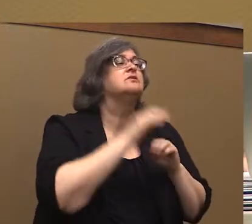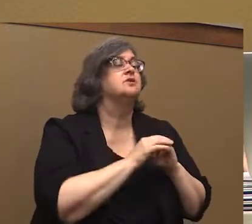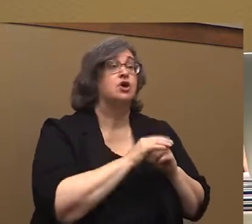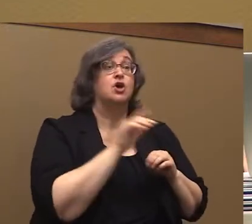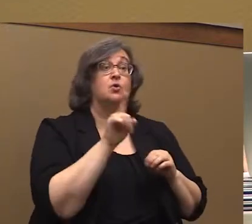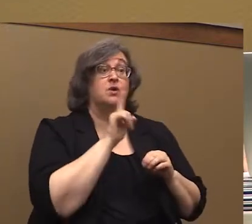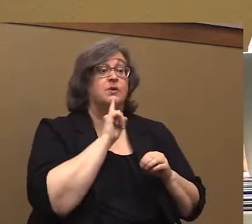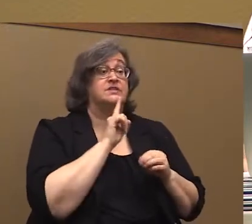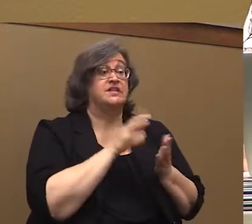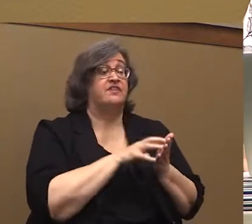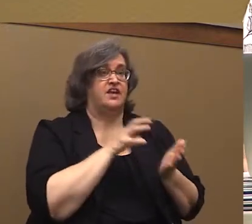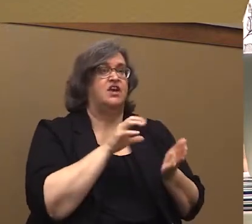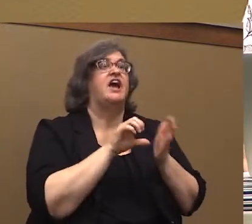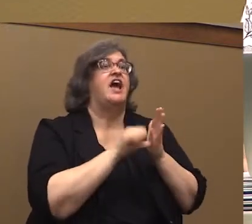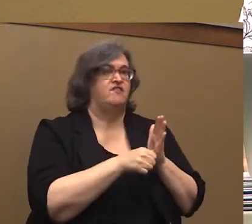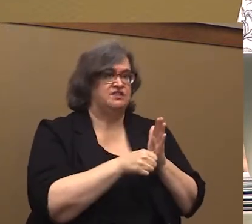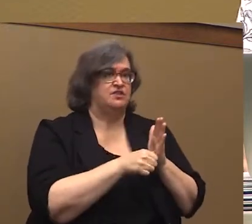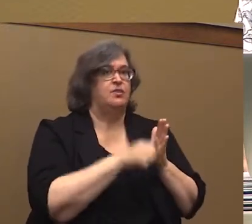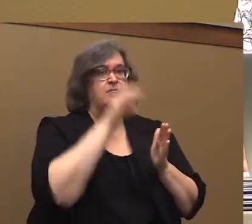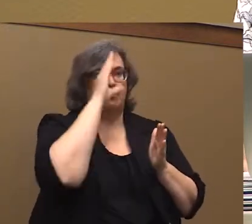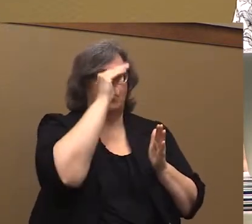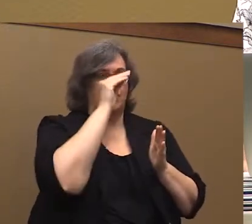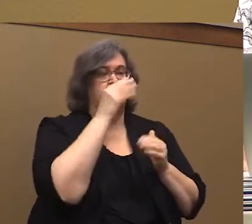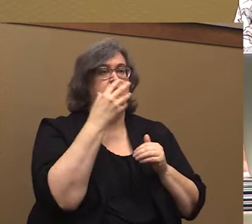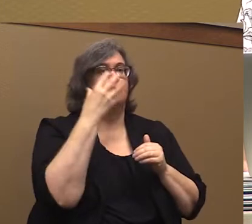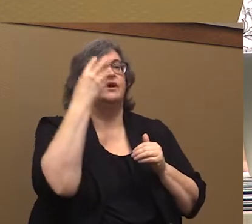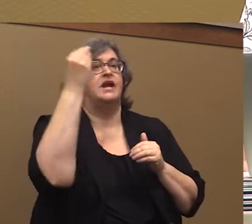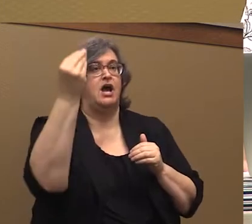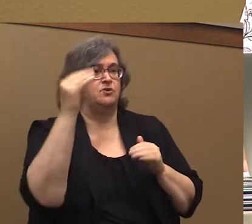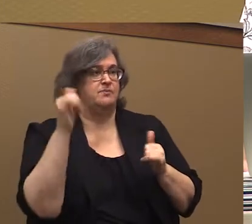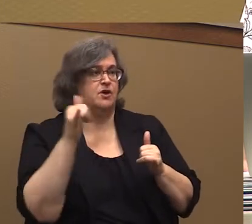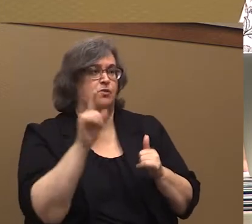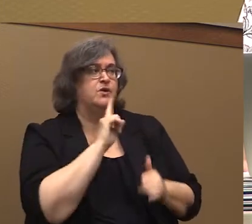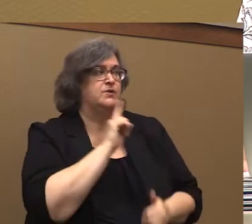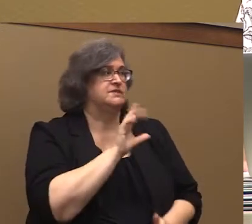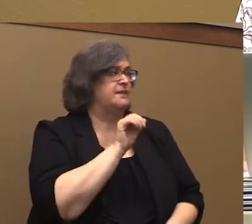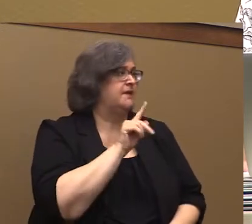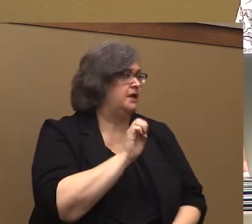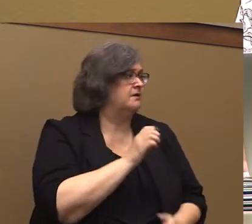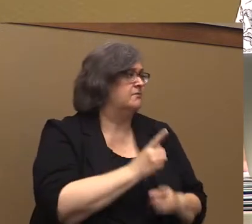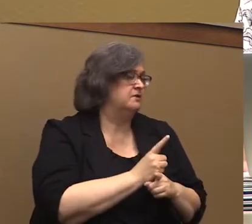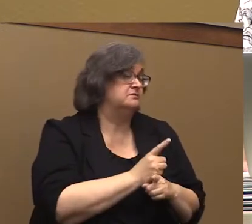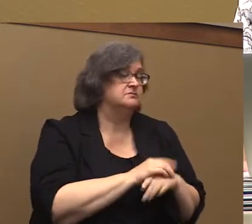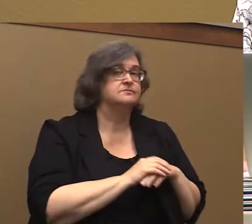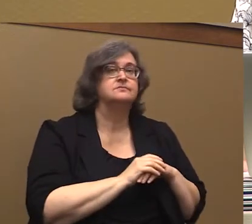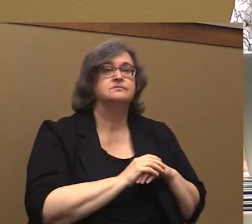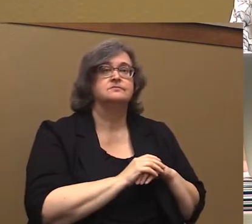Okay, where was the cake? Emphasizing the boy went out to play, where was the cake?